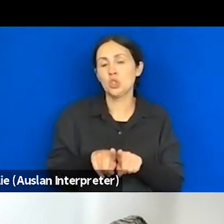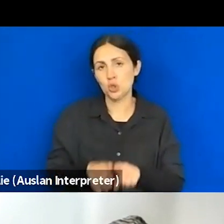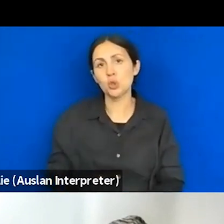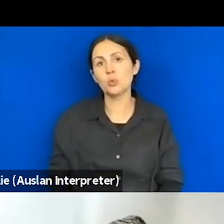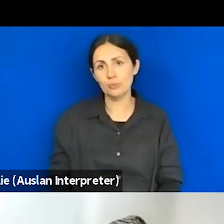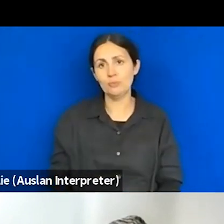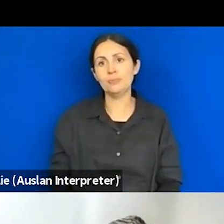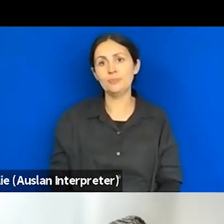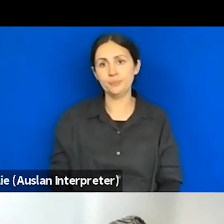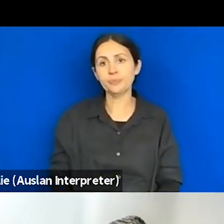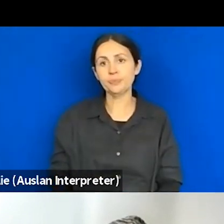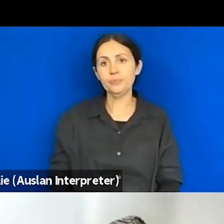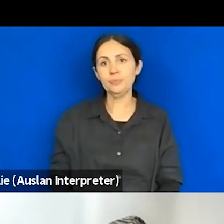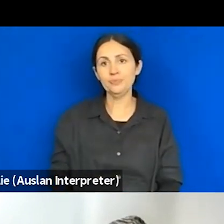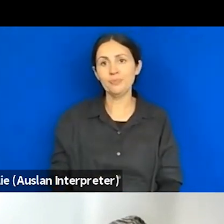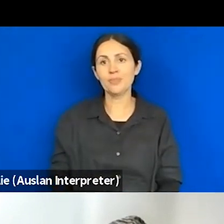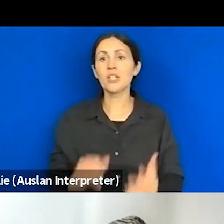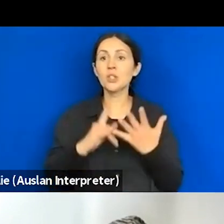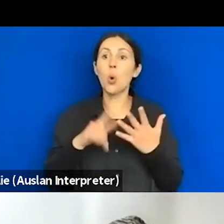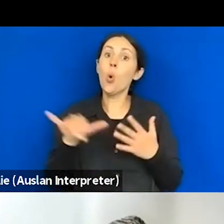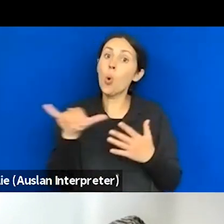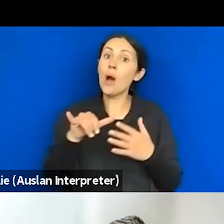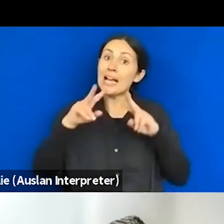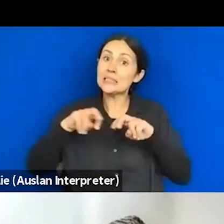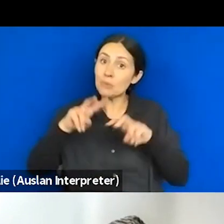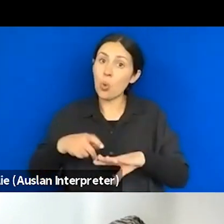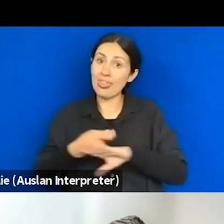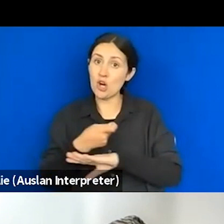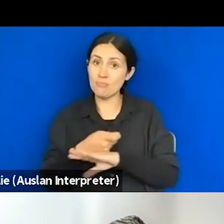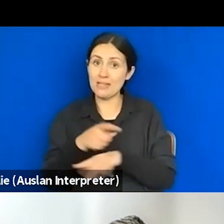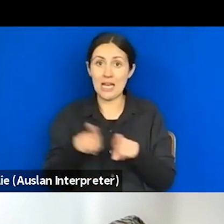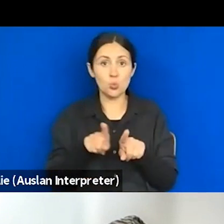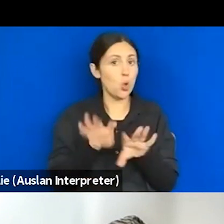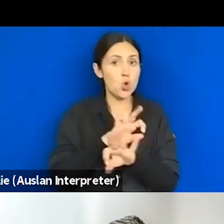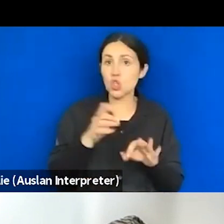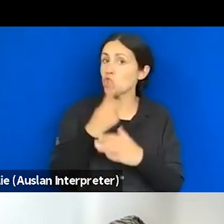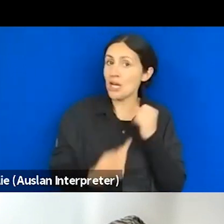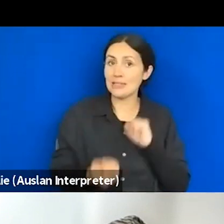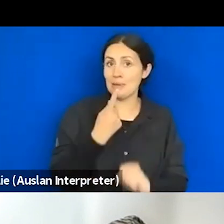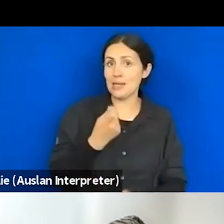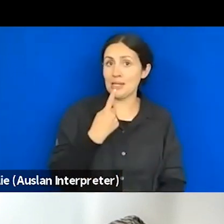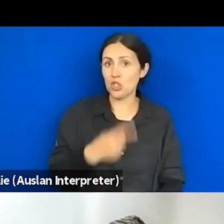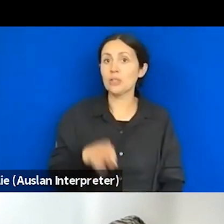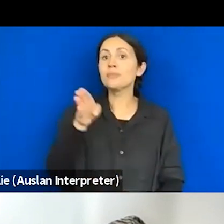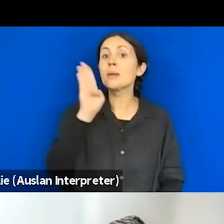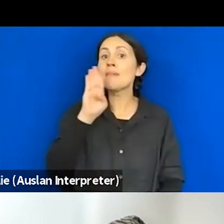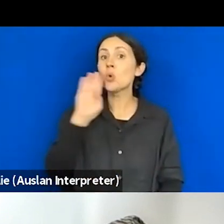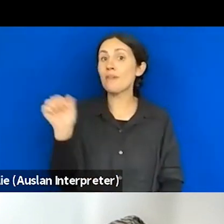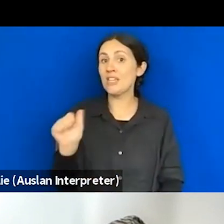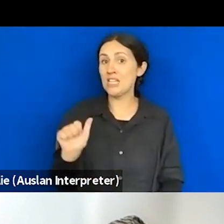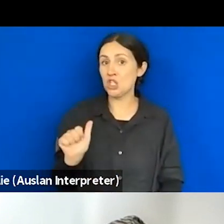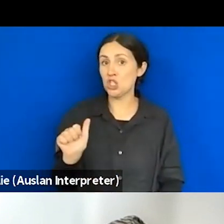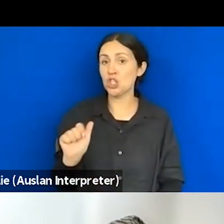opportunities, at least lose this opportunity to explore the therapeutic opportunities for some of those medications. Yeah, just before finishing with you, I mean, firstly,